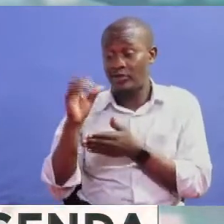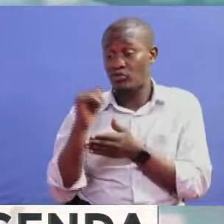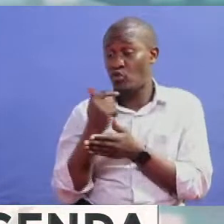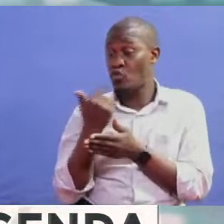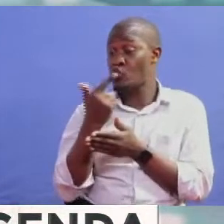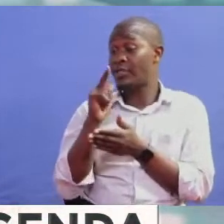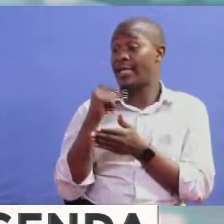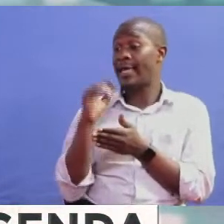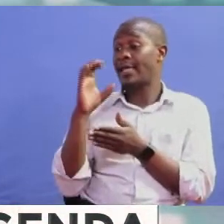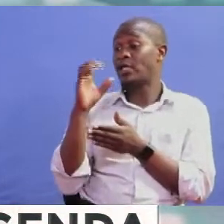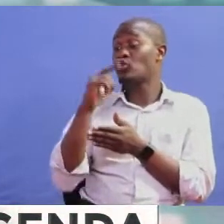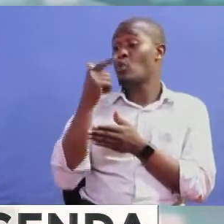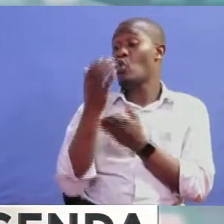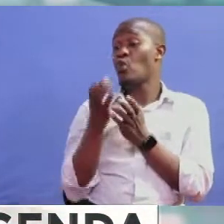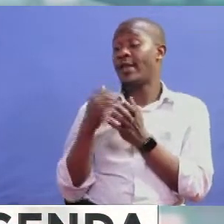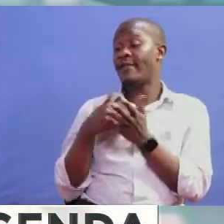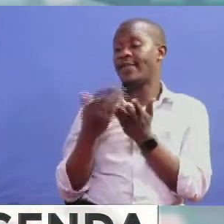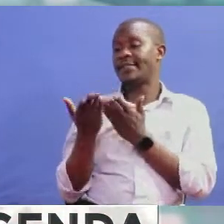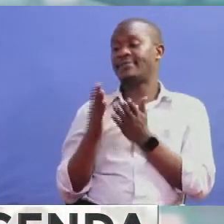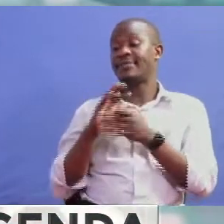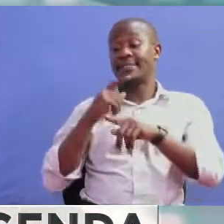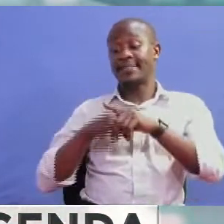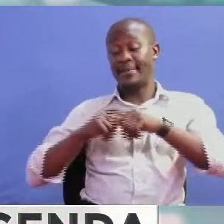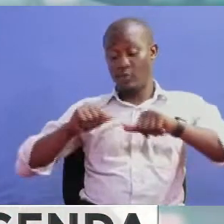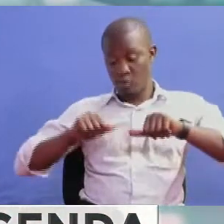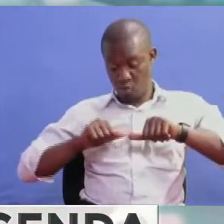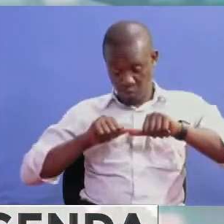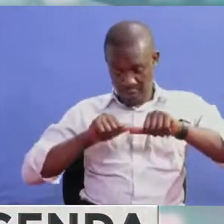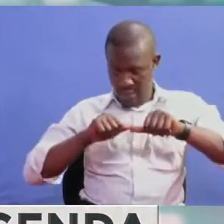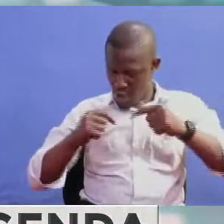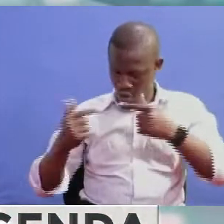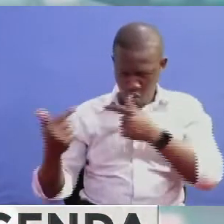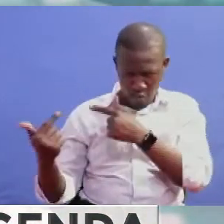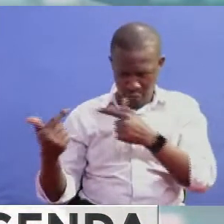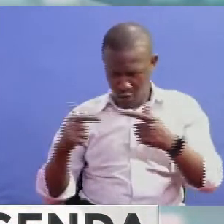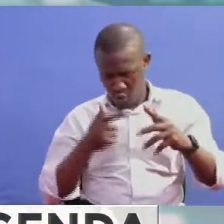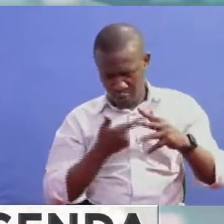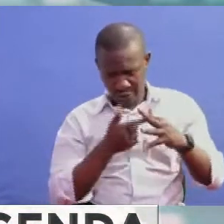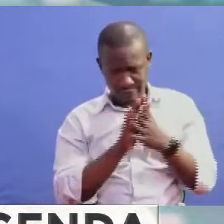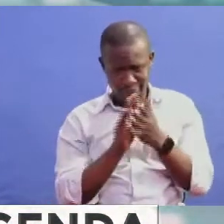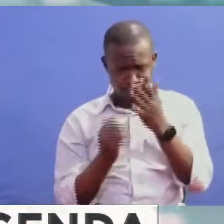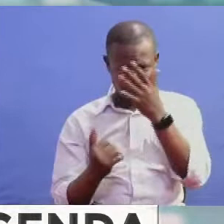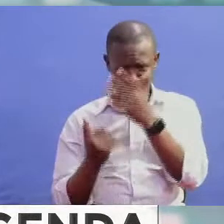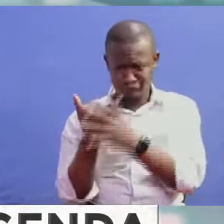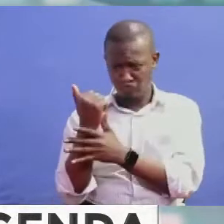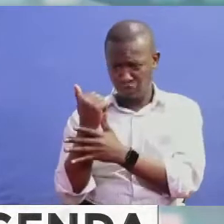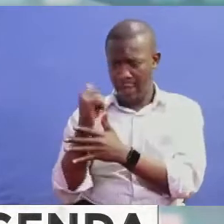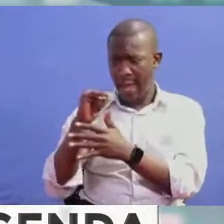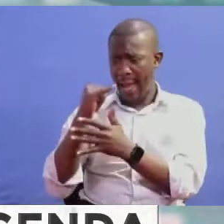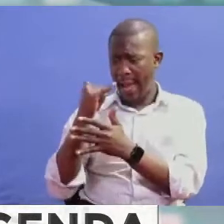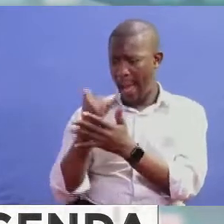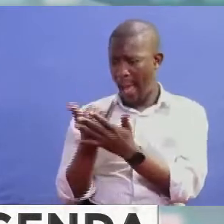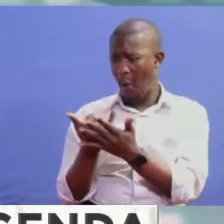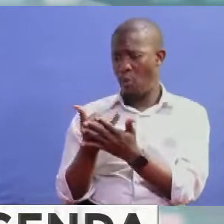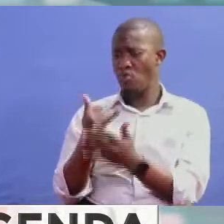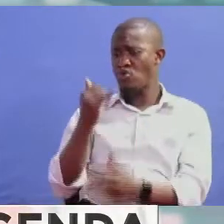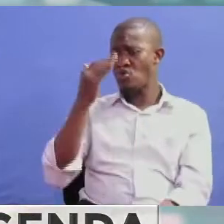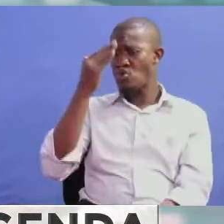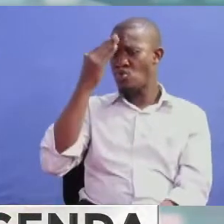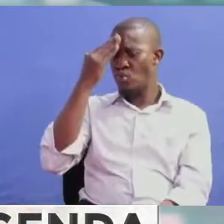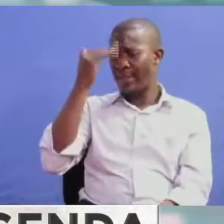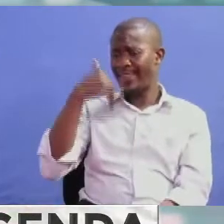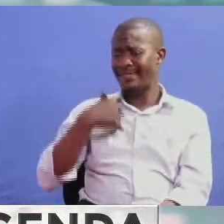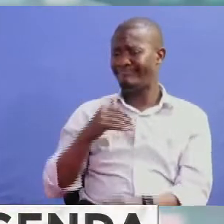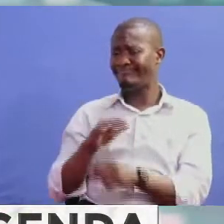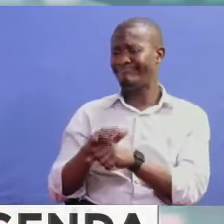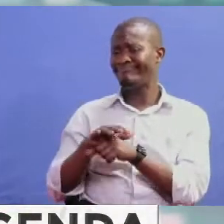business. As time went on, competition began to grow. And therefore you realize there were